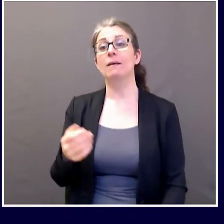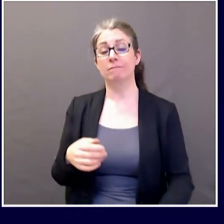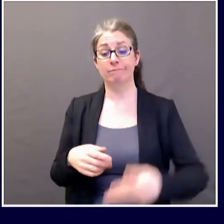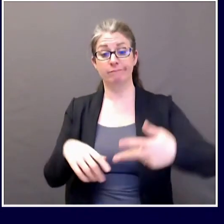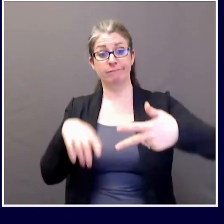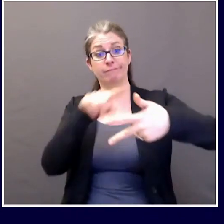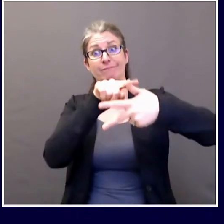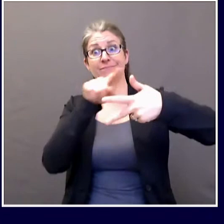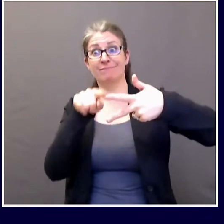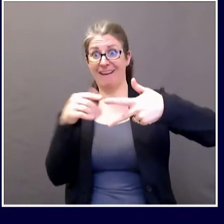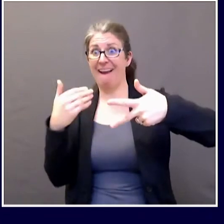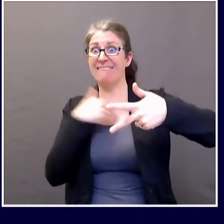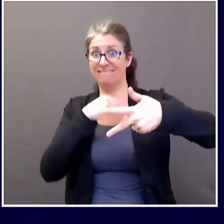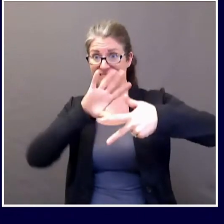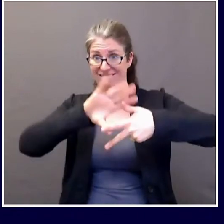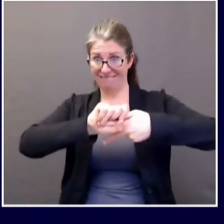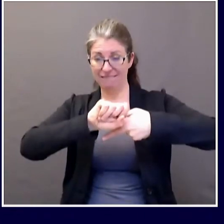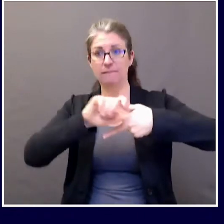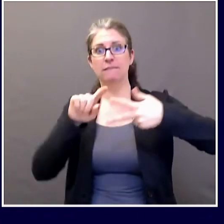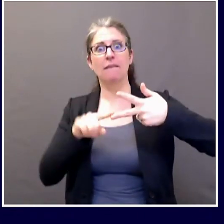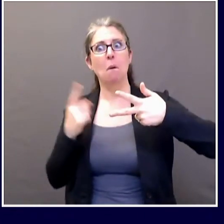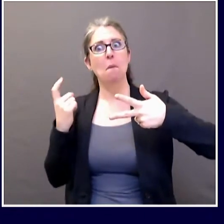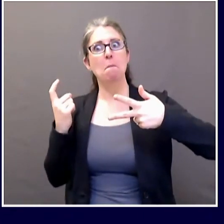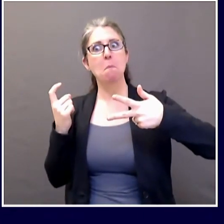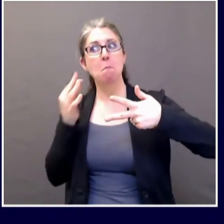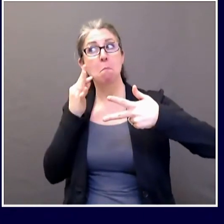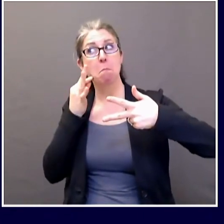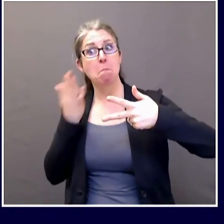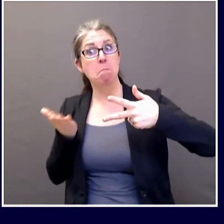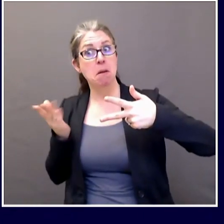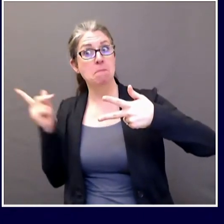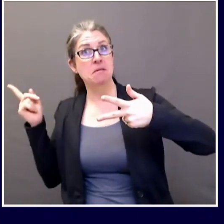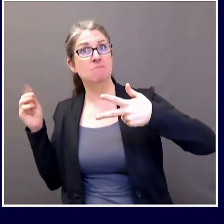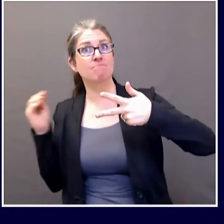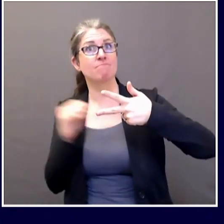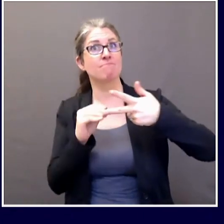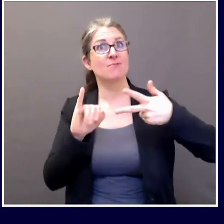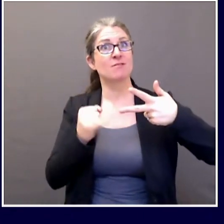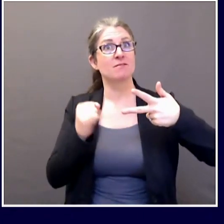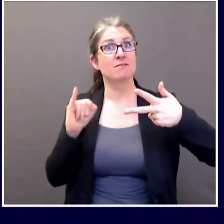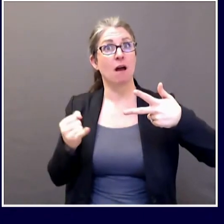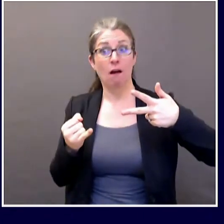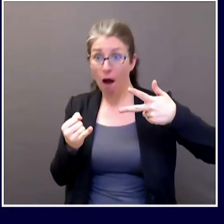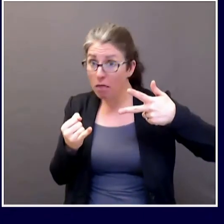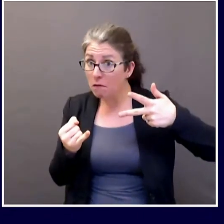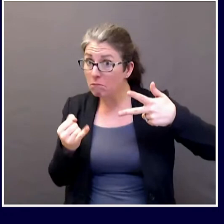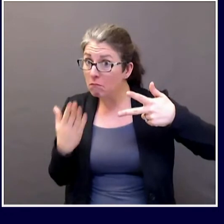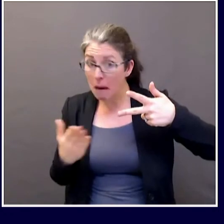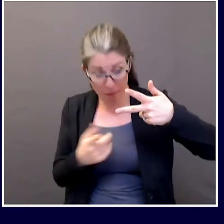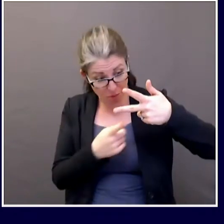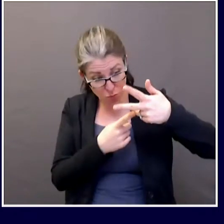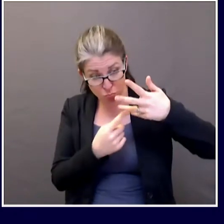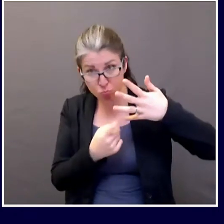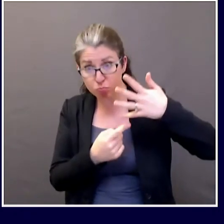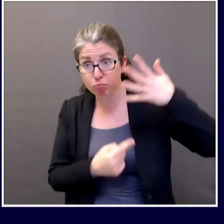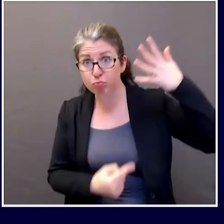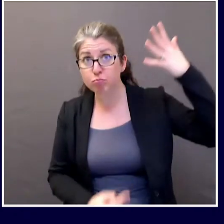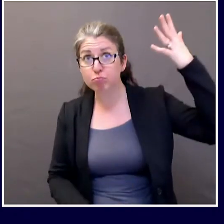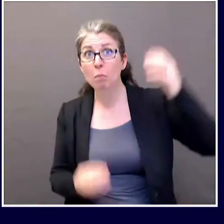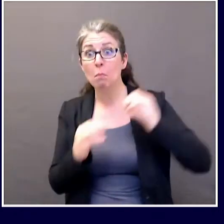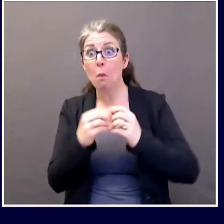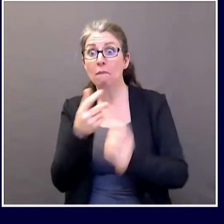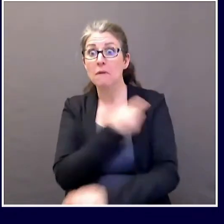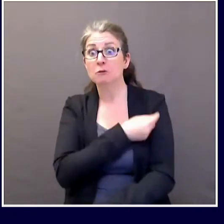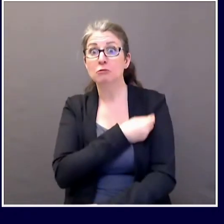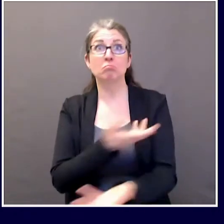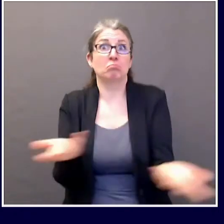looks possible, that may get authorized later this week, is the one from J&J, but there are others. And each of these vaccines will bring with